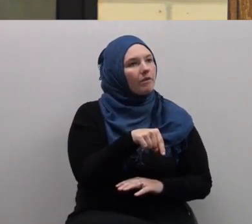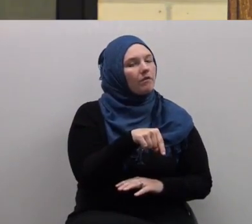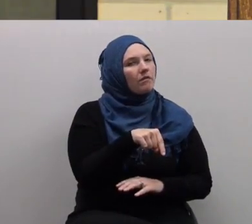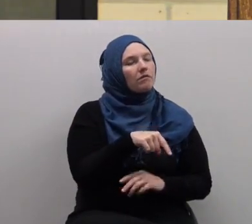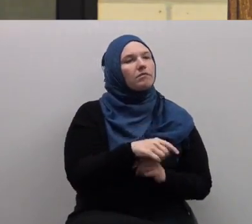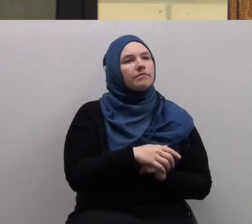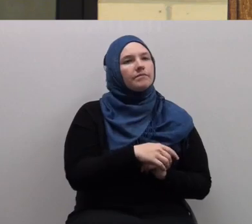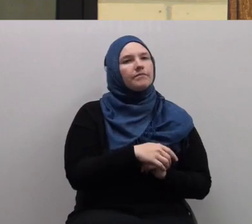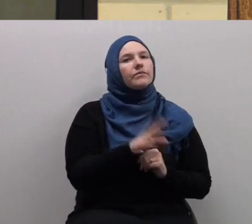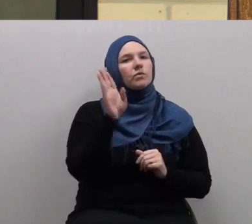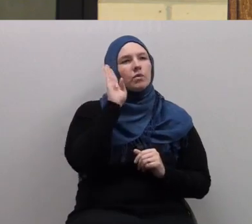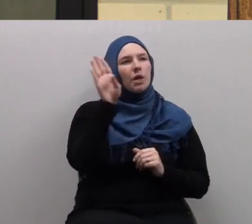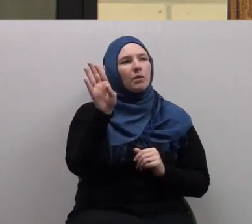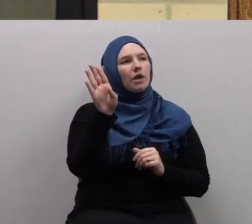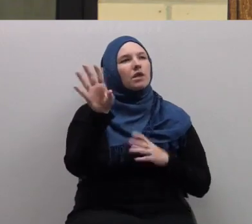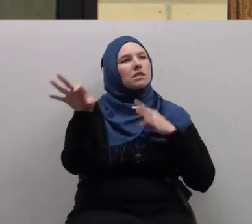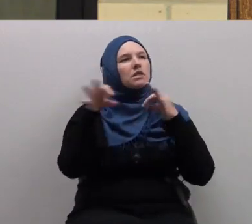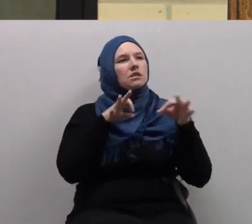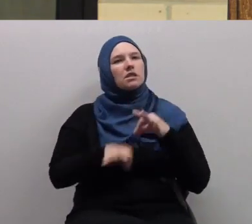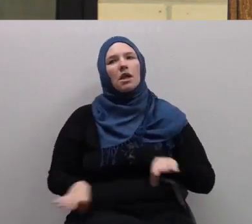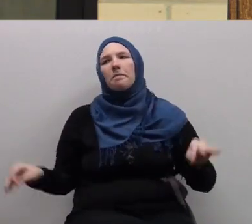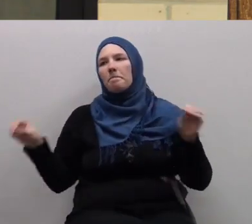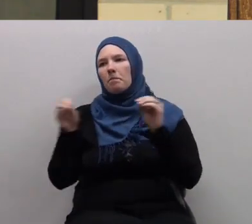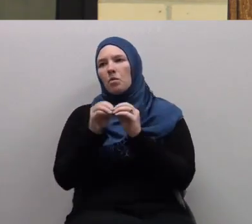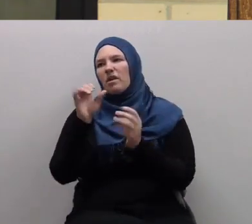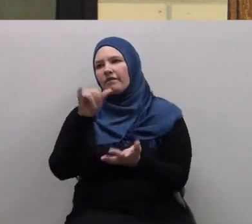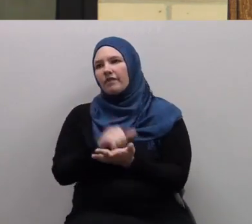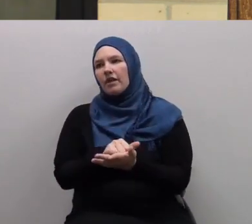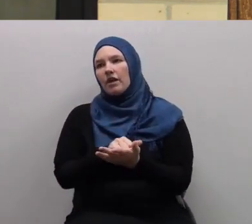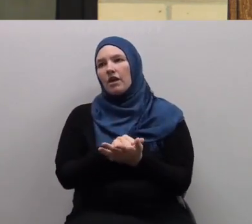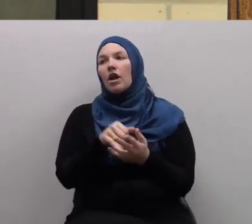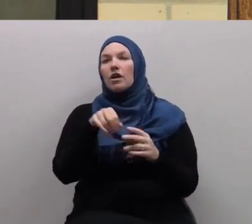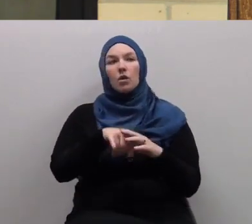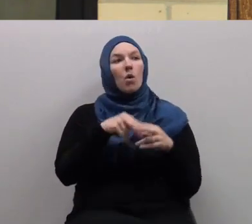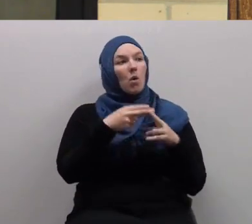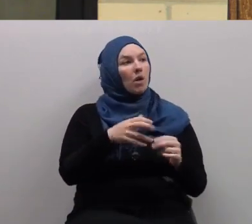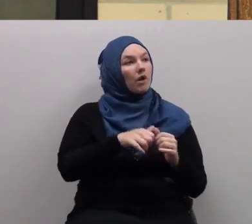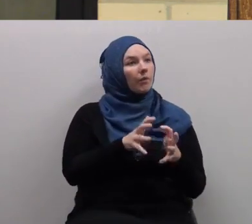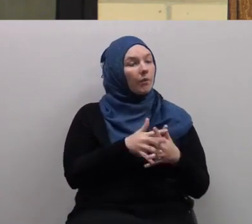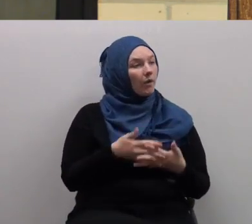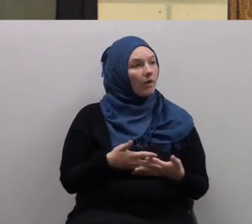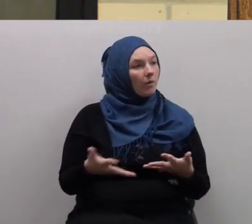We will get to the description of that. This is called in the Quran,